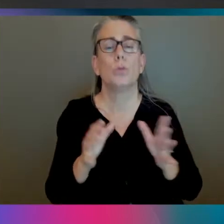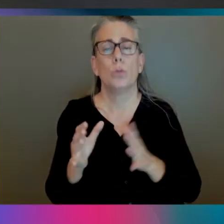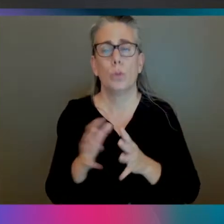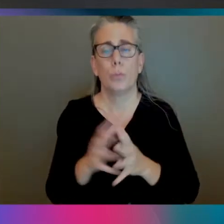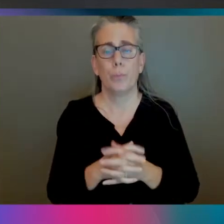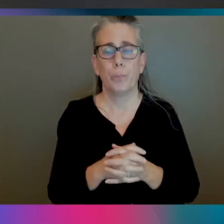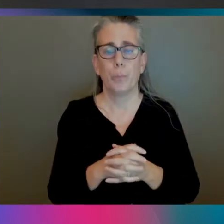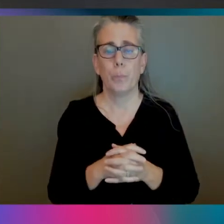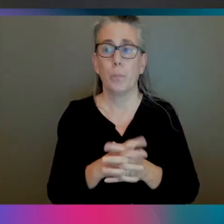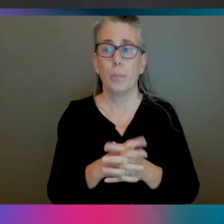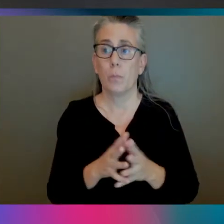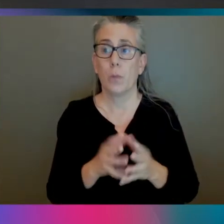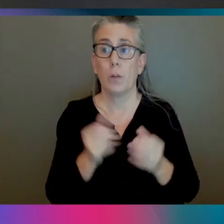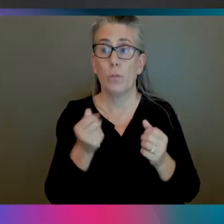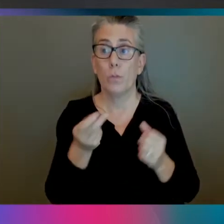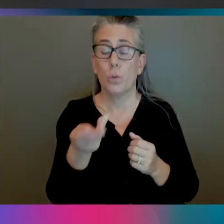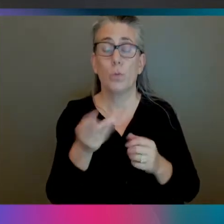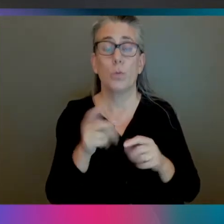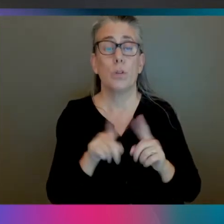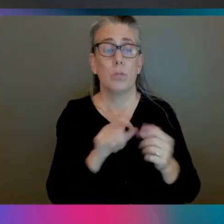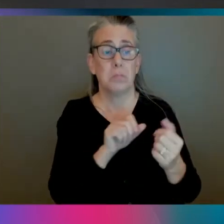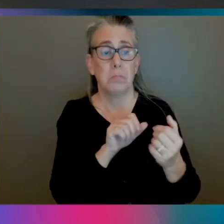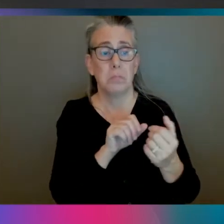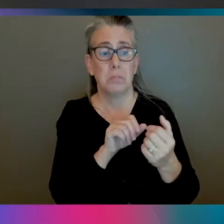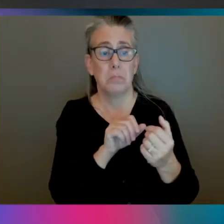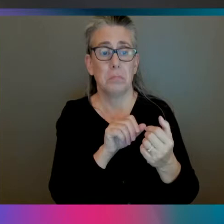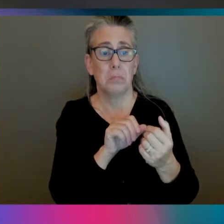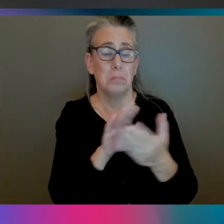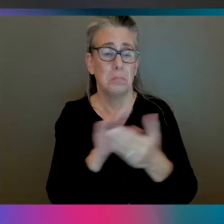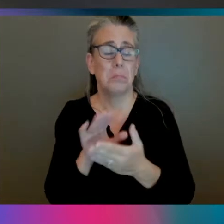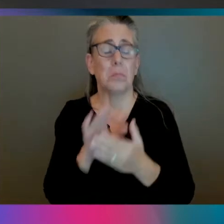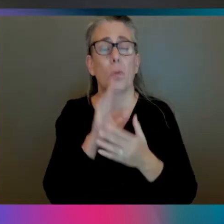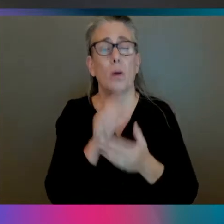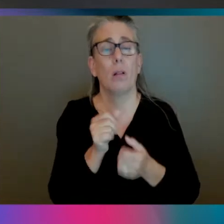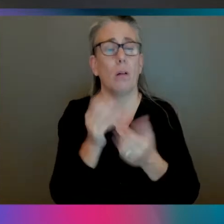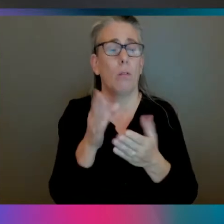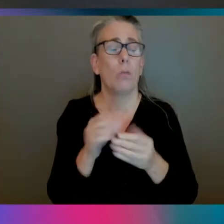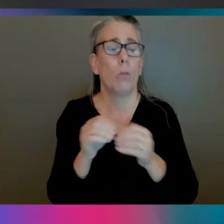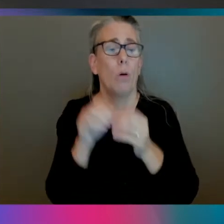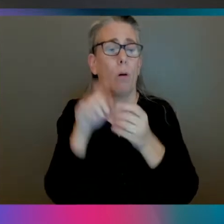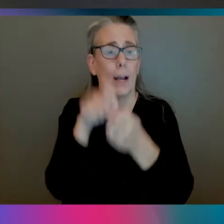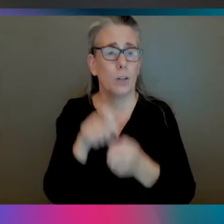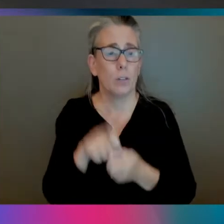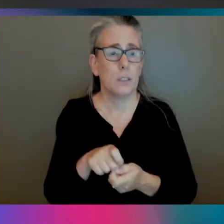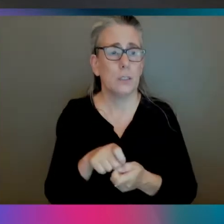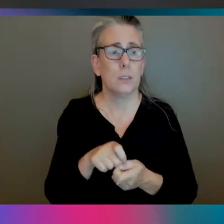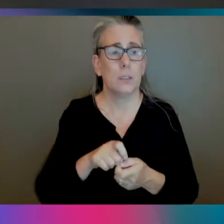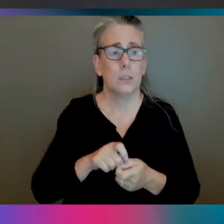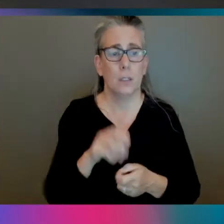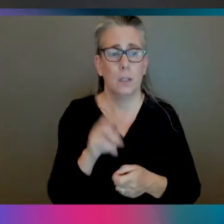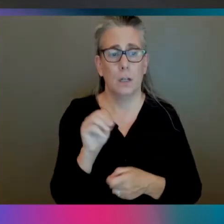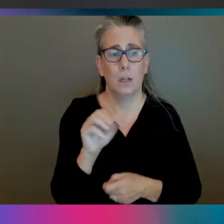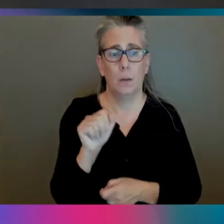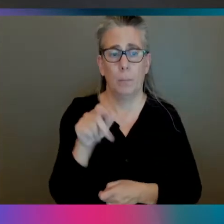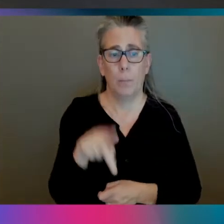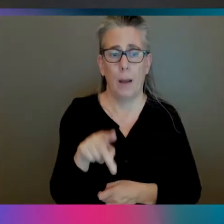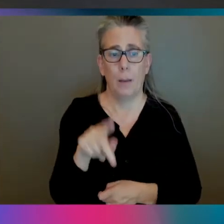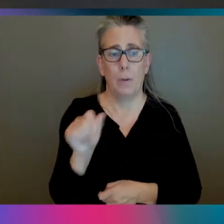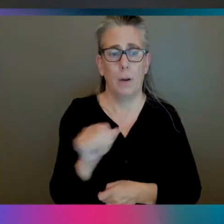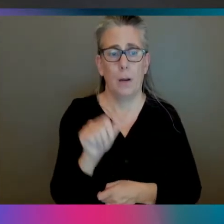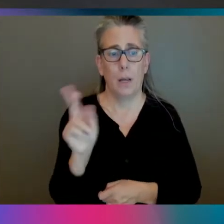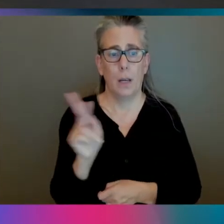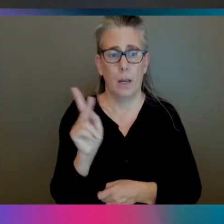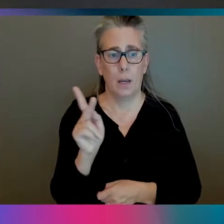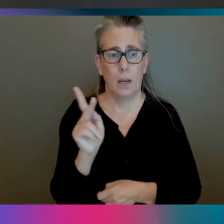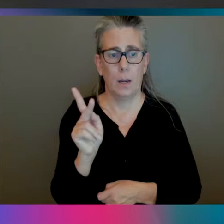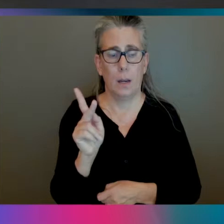different ways to test the accuracy of our things. So there's the map K. So that's the average